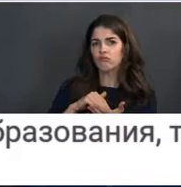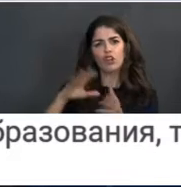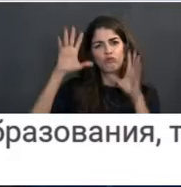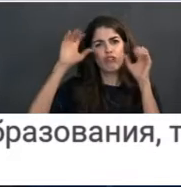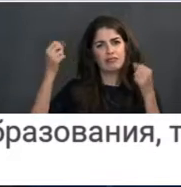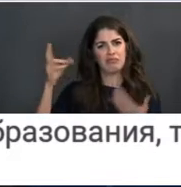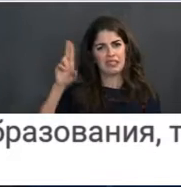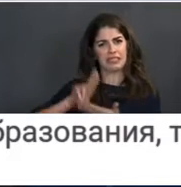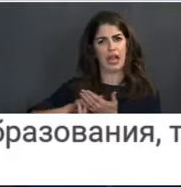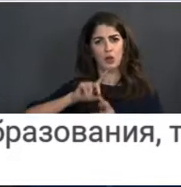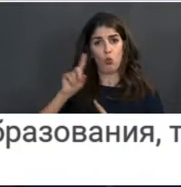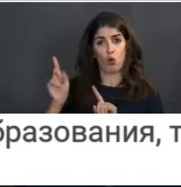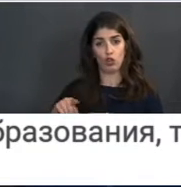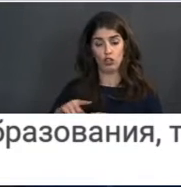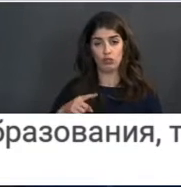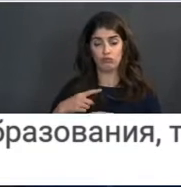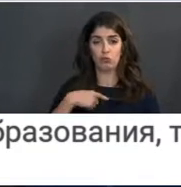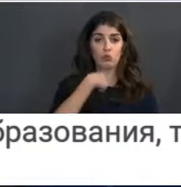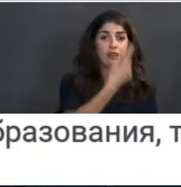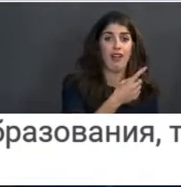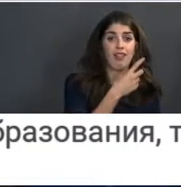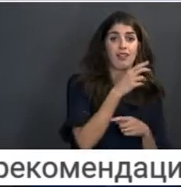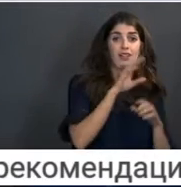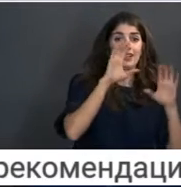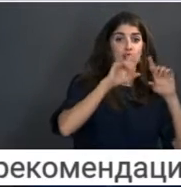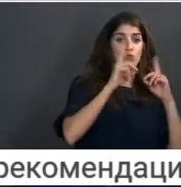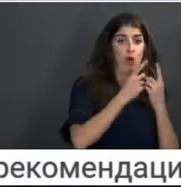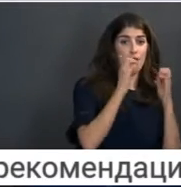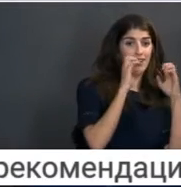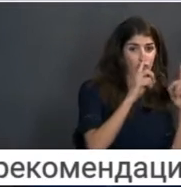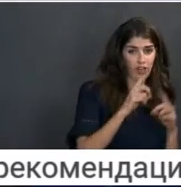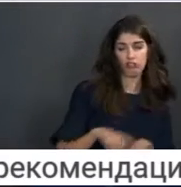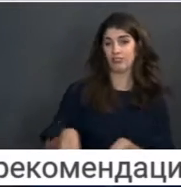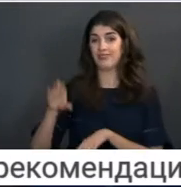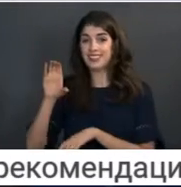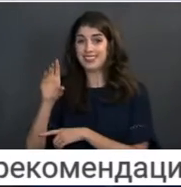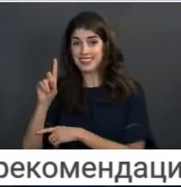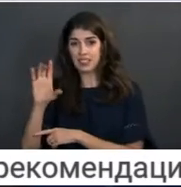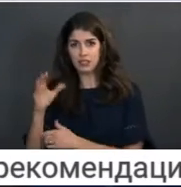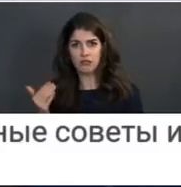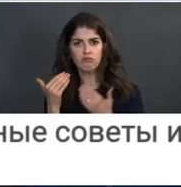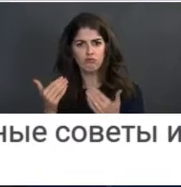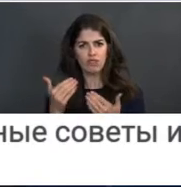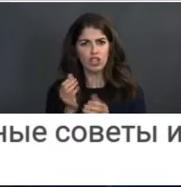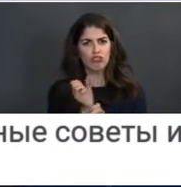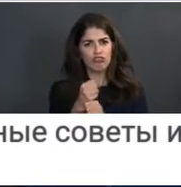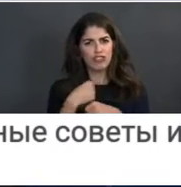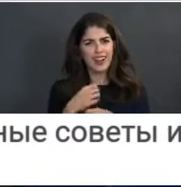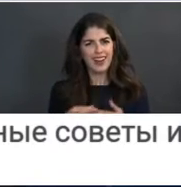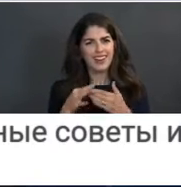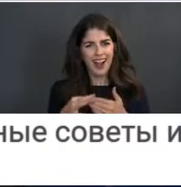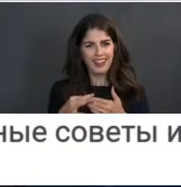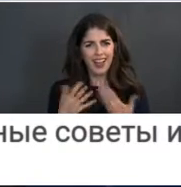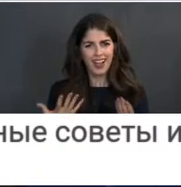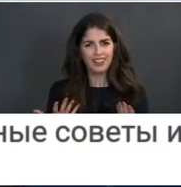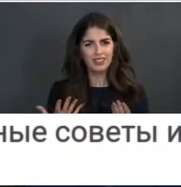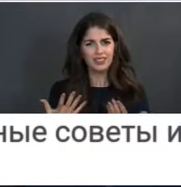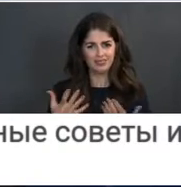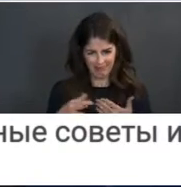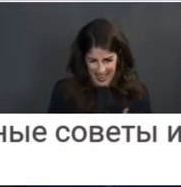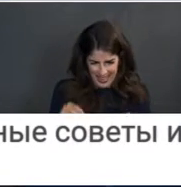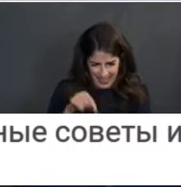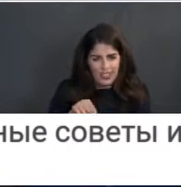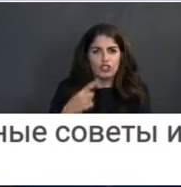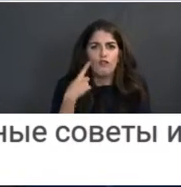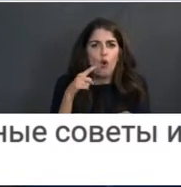of Education and HHS and the CDC, I should say, I'm sorry, to produce those guidelines to give more specific